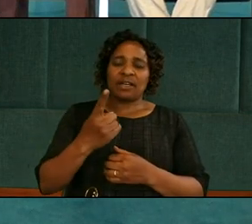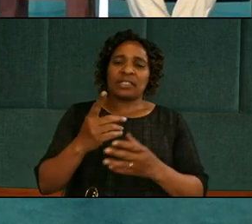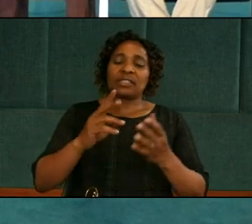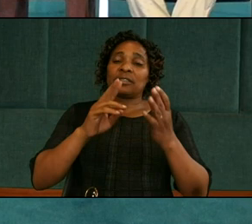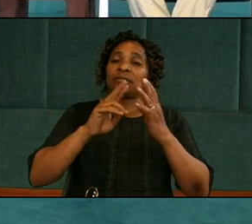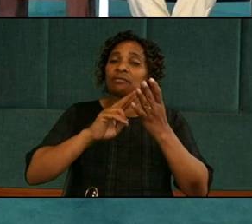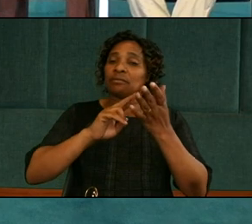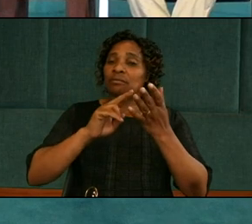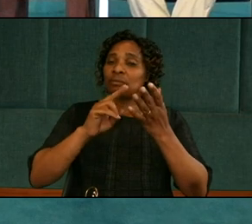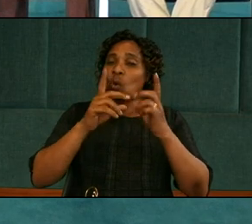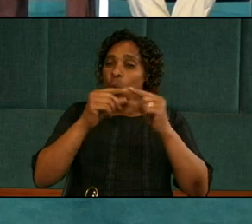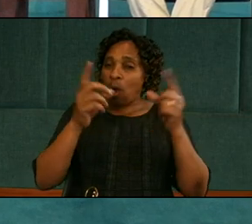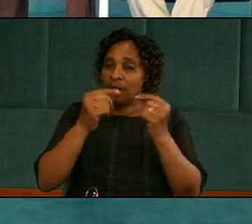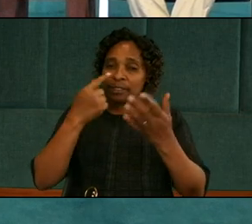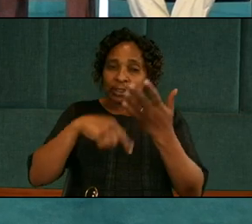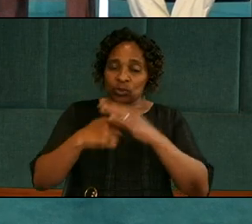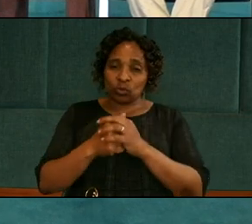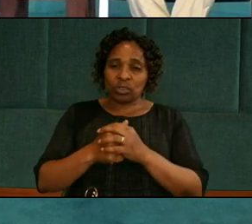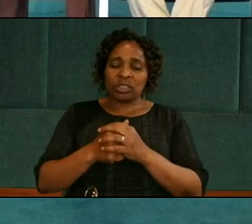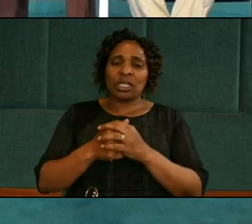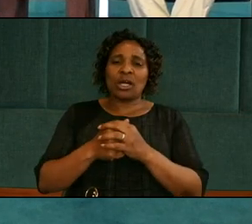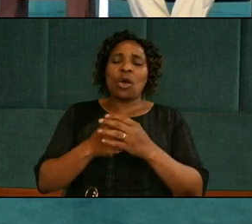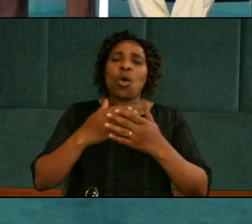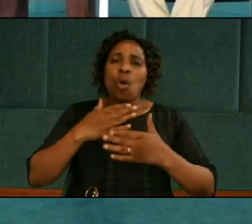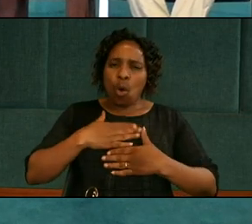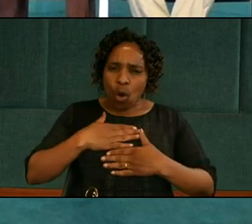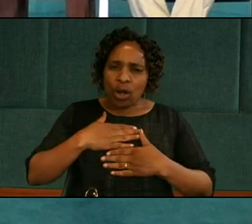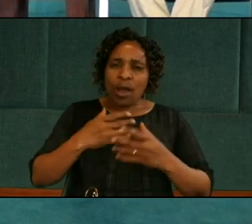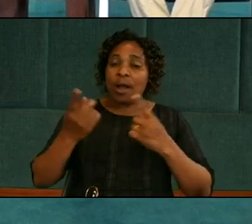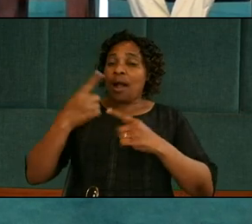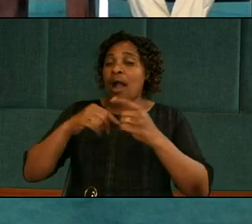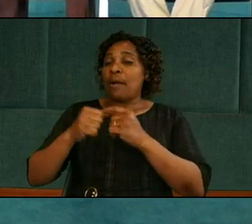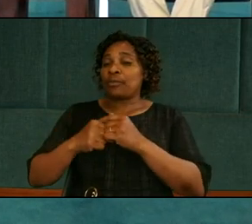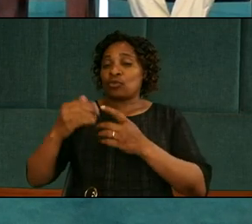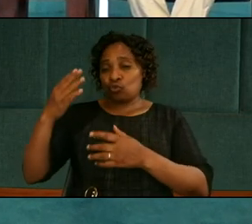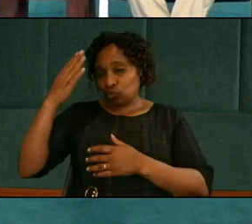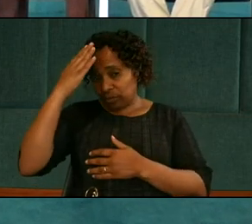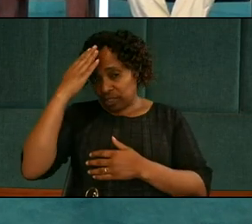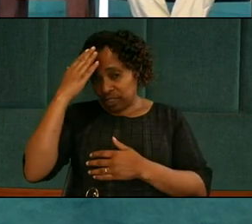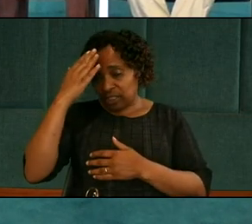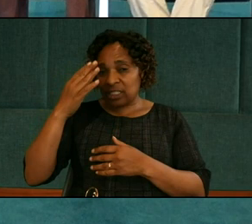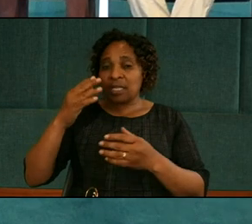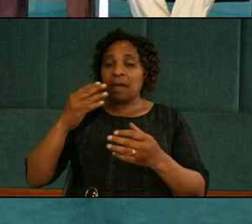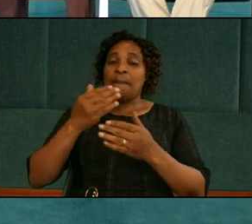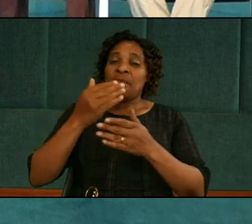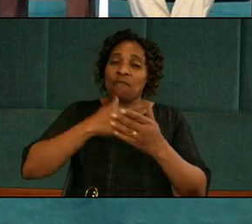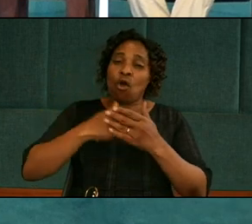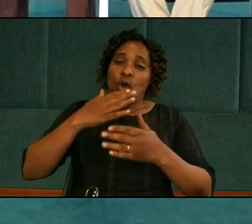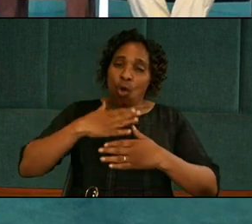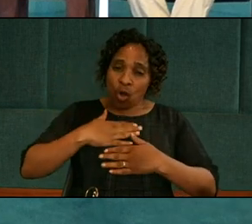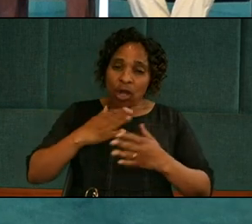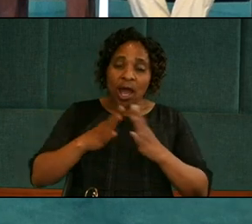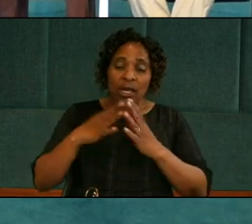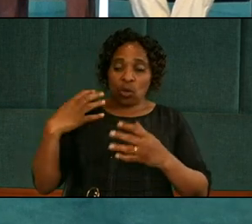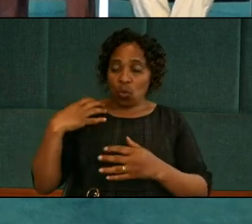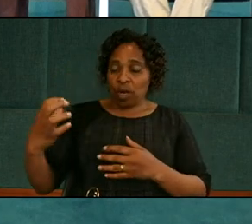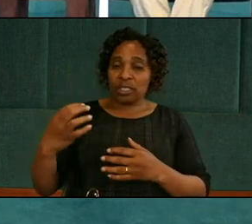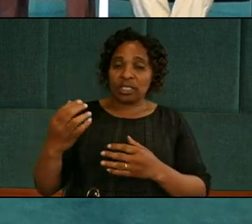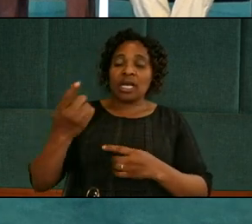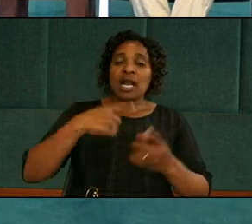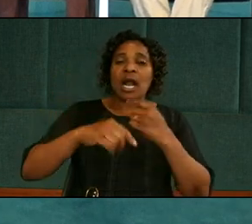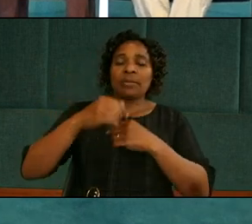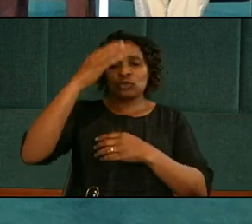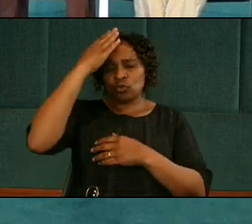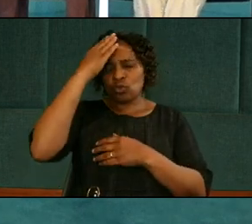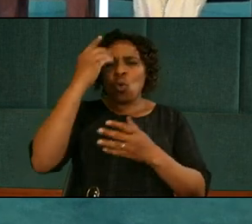says, before honor and wealth comes humility. I'll say it again, before honor and wealth comes humility.